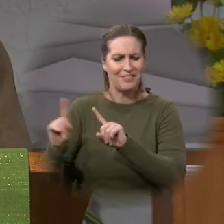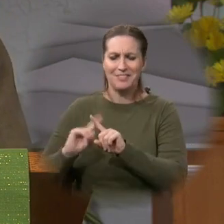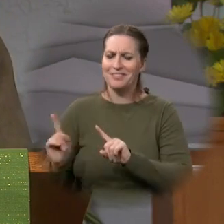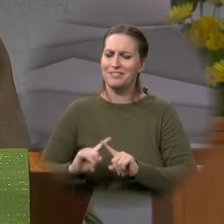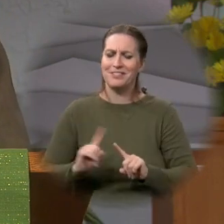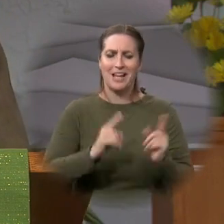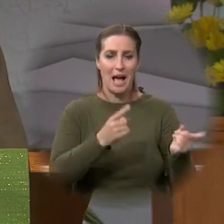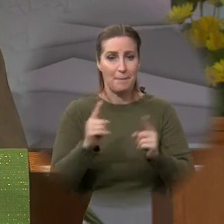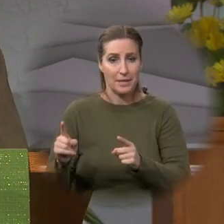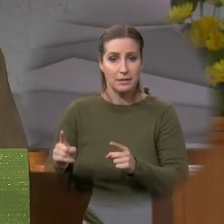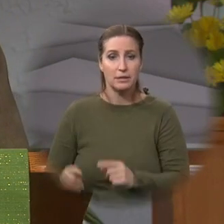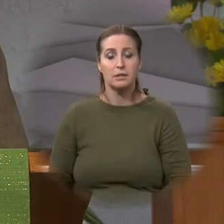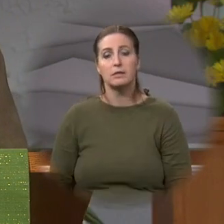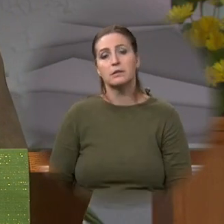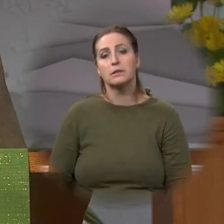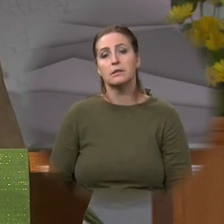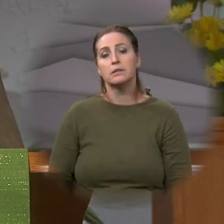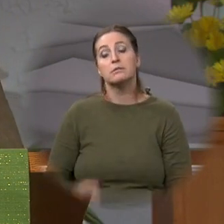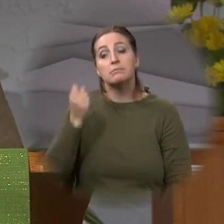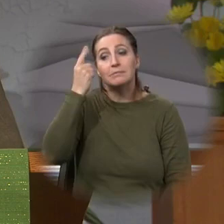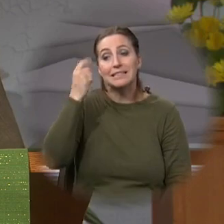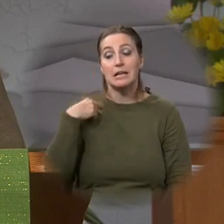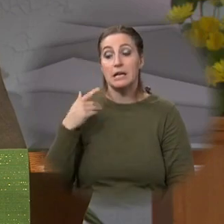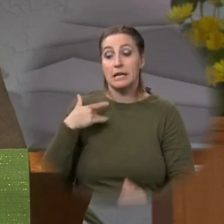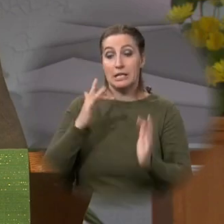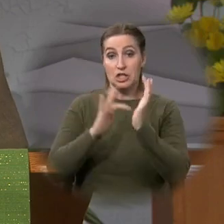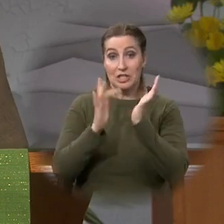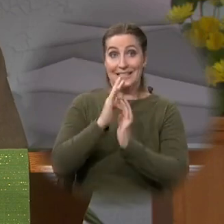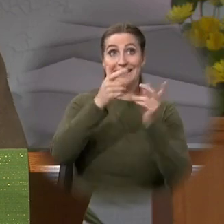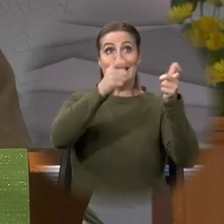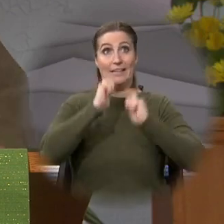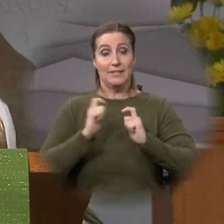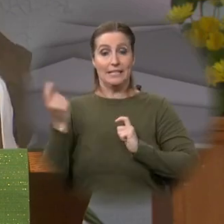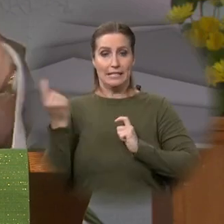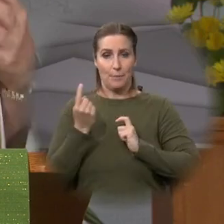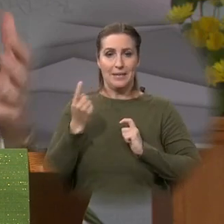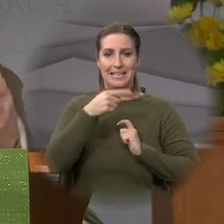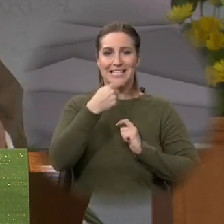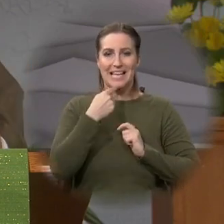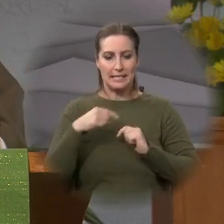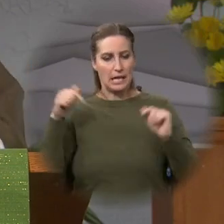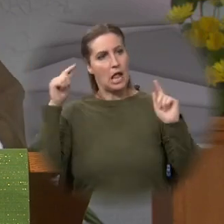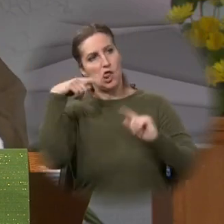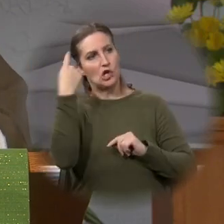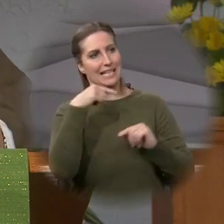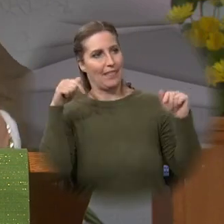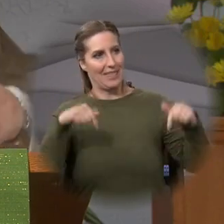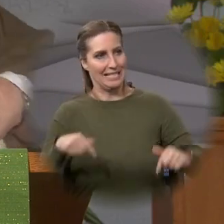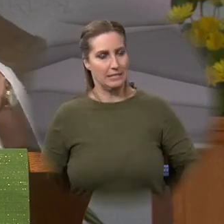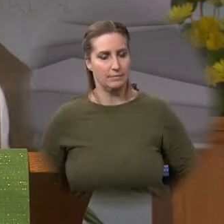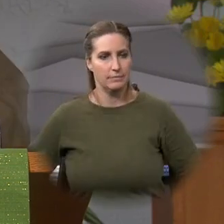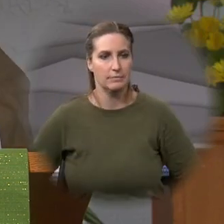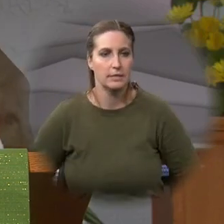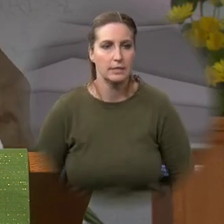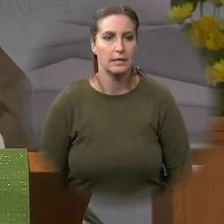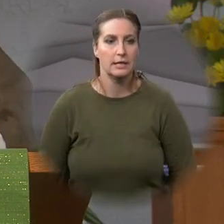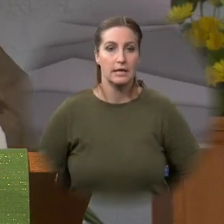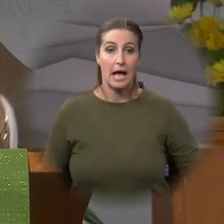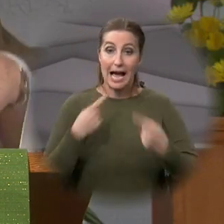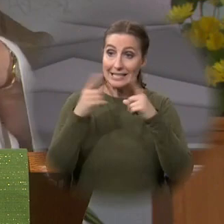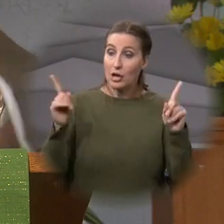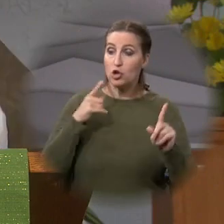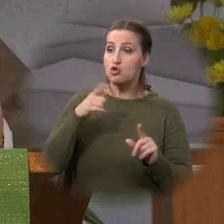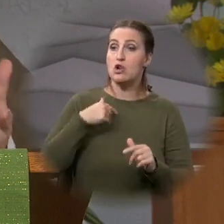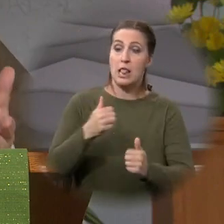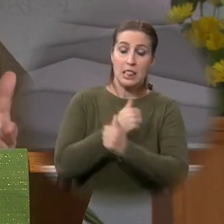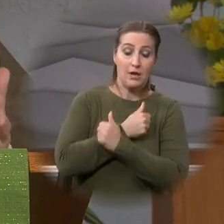Lots of things. Because what happens is that when Jesus gives us something, he says, "This is what it looks like. When I say love God, neighbor, and